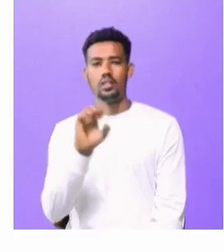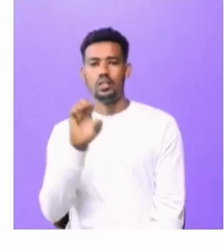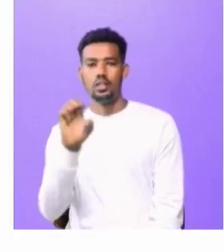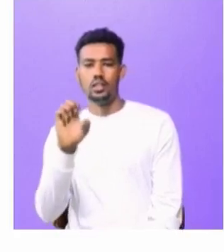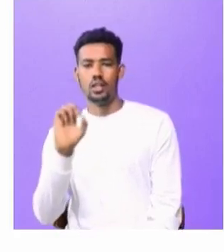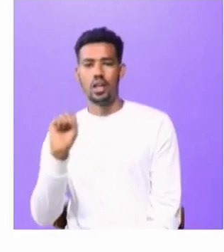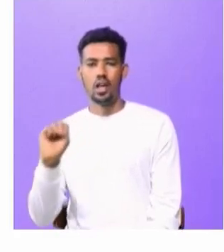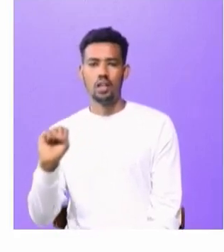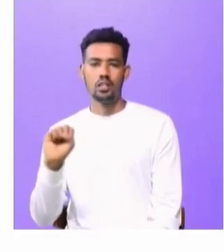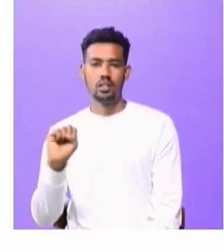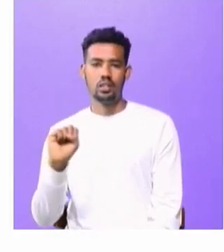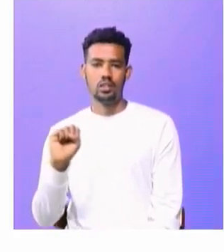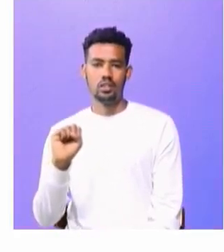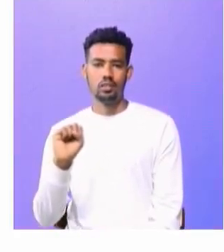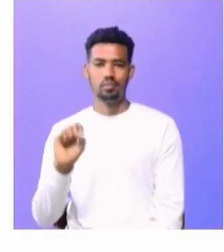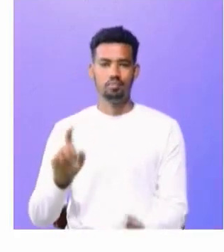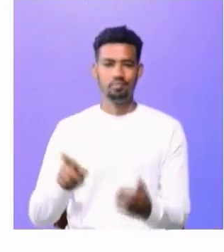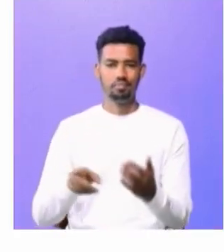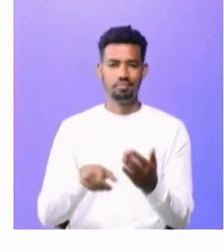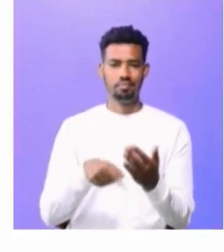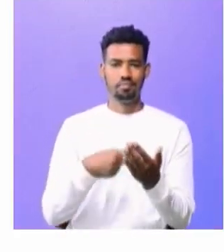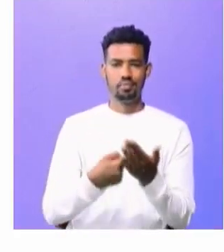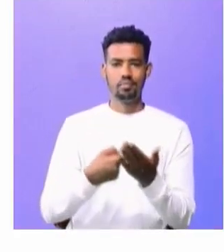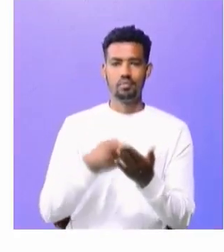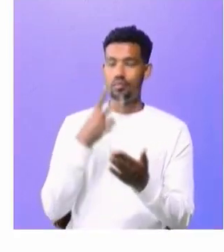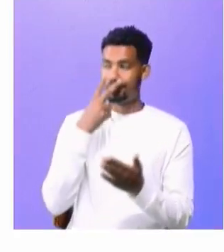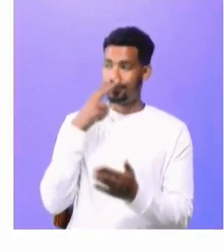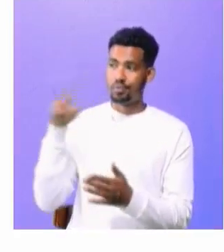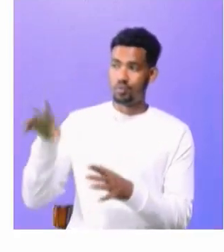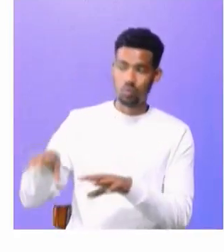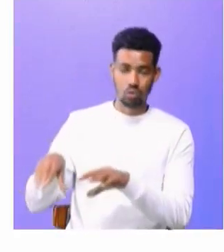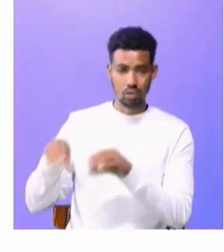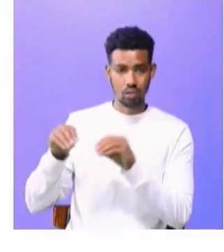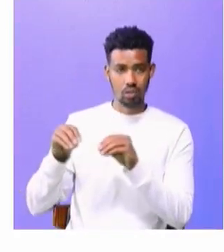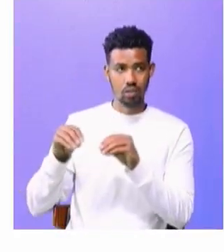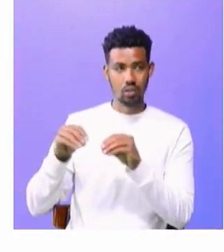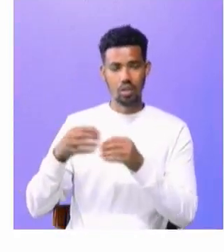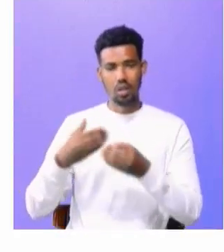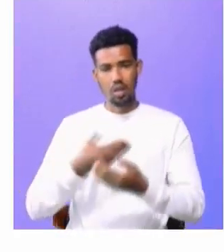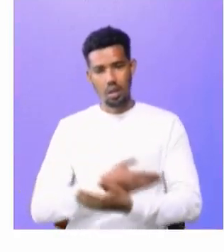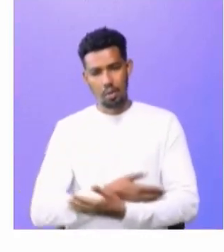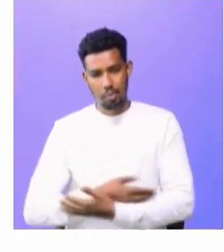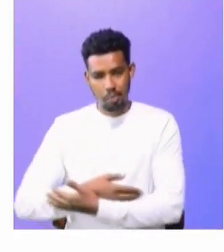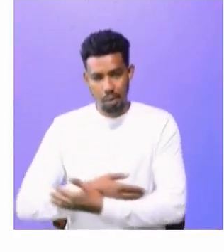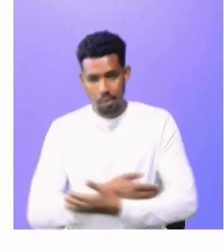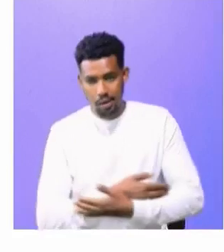ies. So, here is the students. Baby.